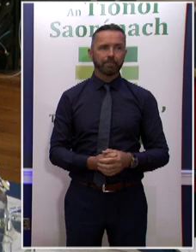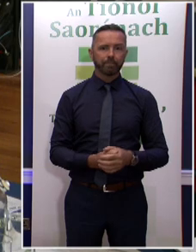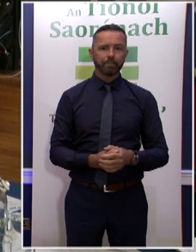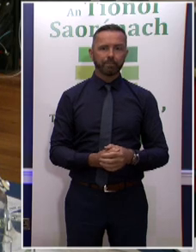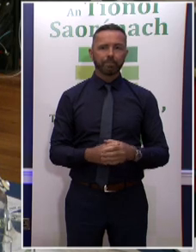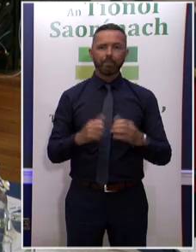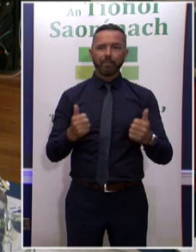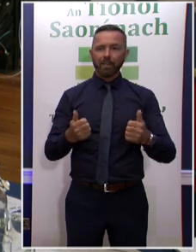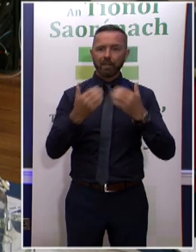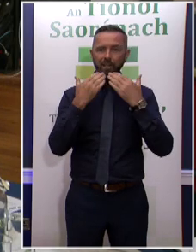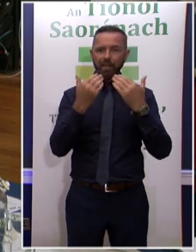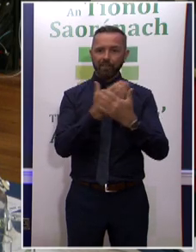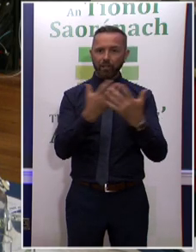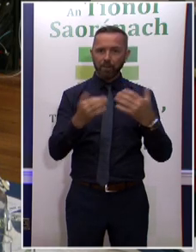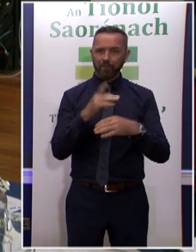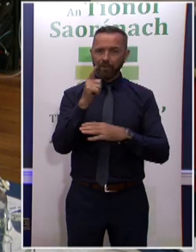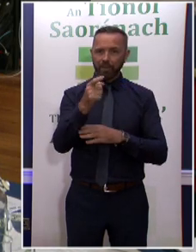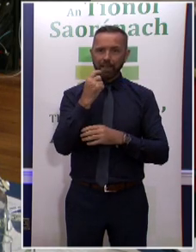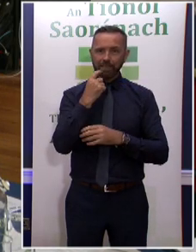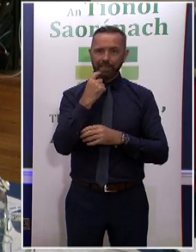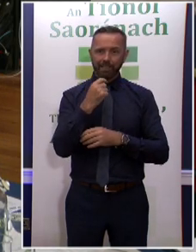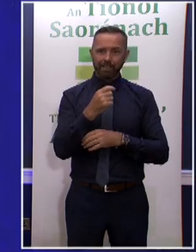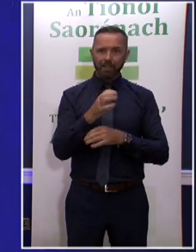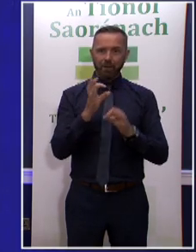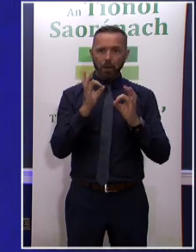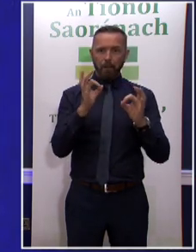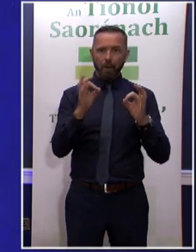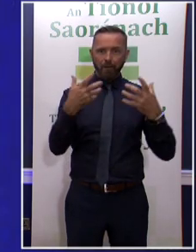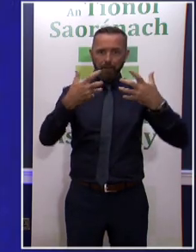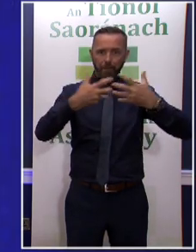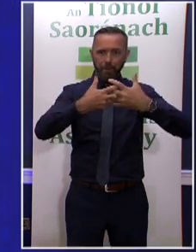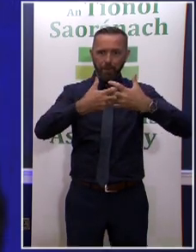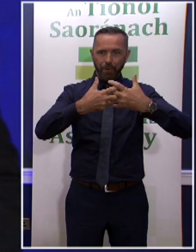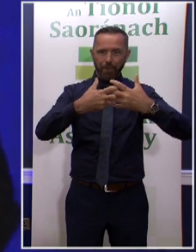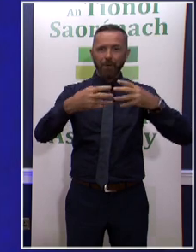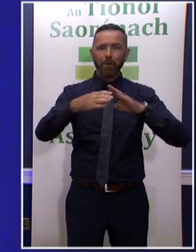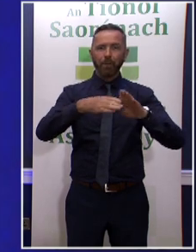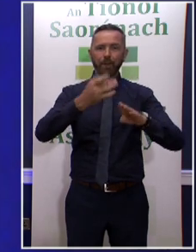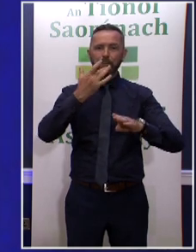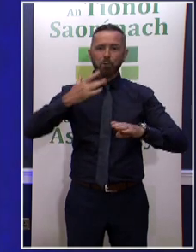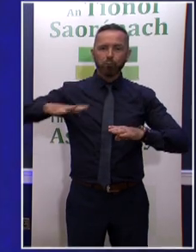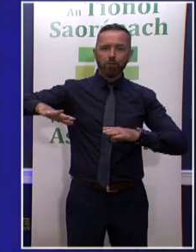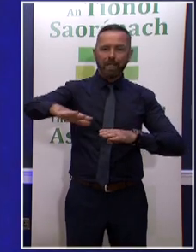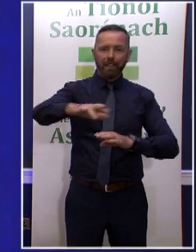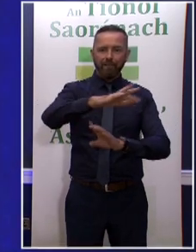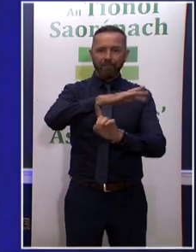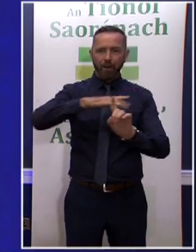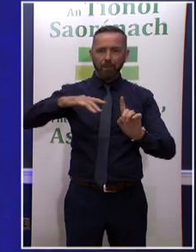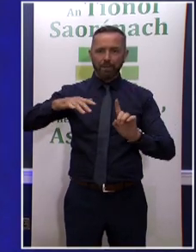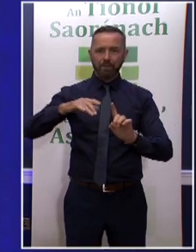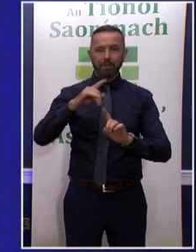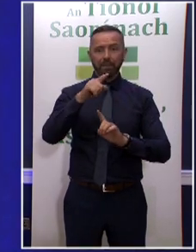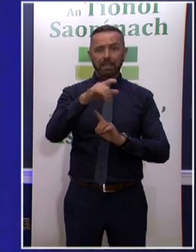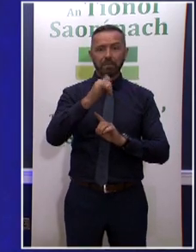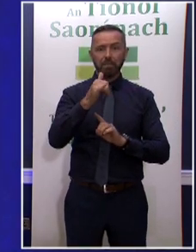So, thanks very much indeed, Ferdia, for that perfect segue out into the marine environment. So, this may be